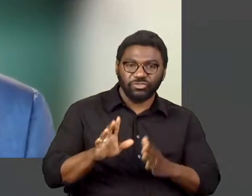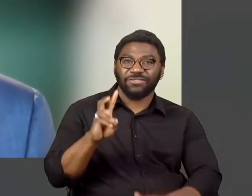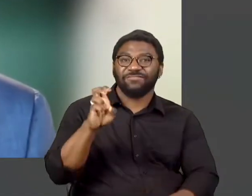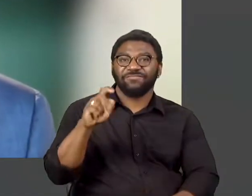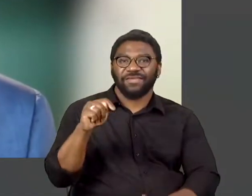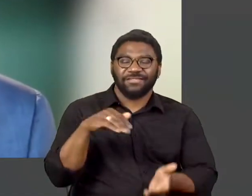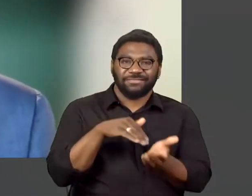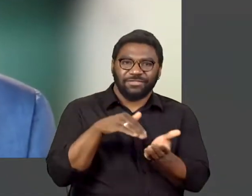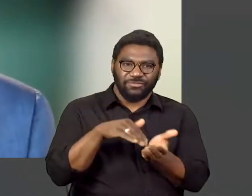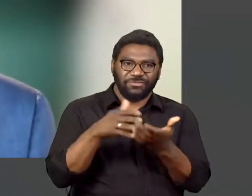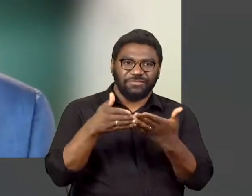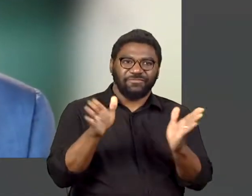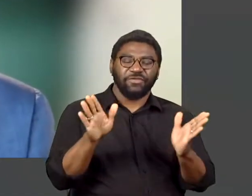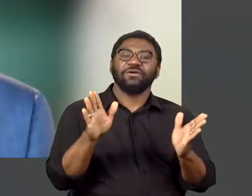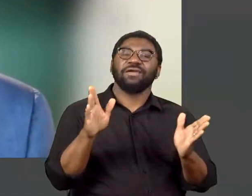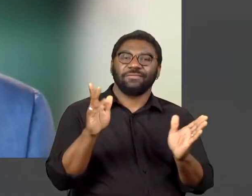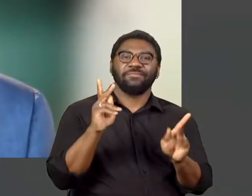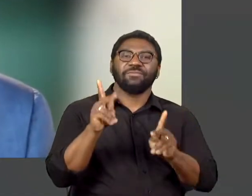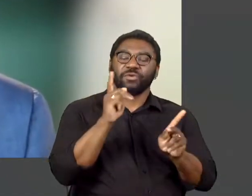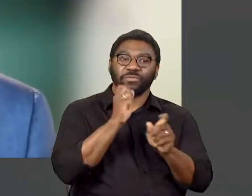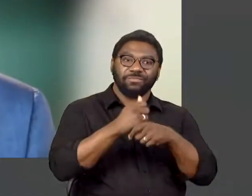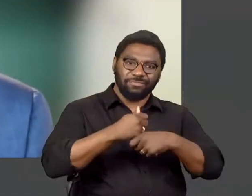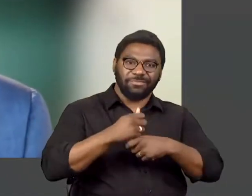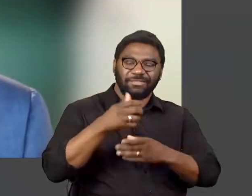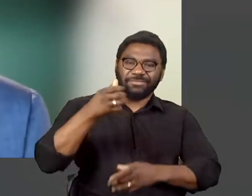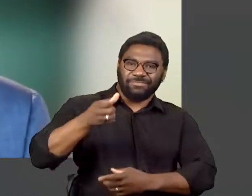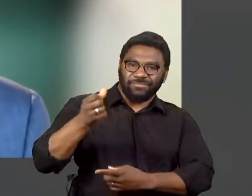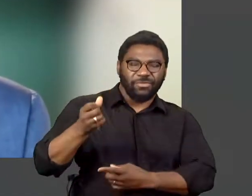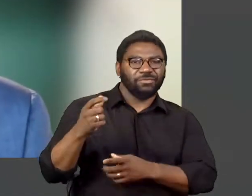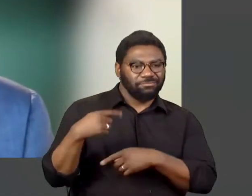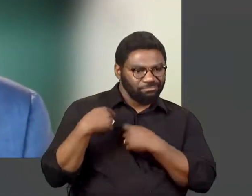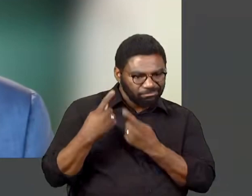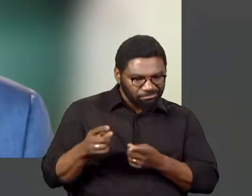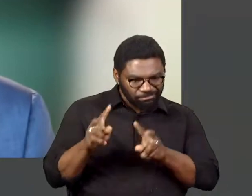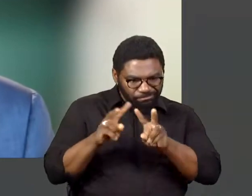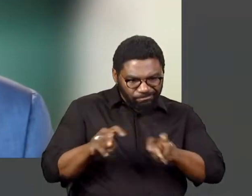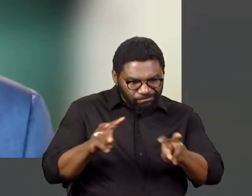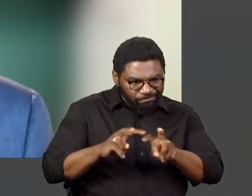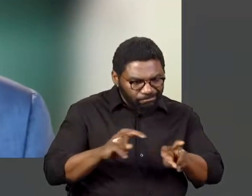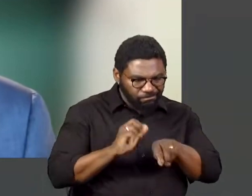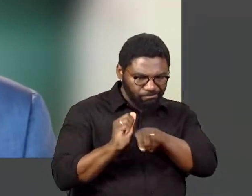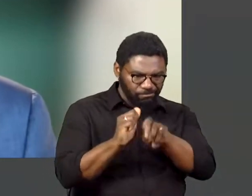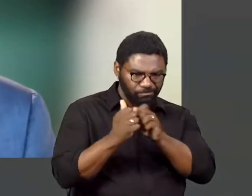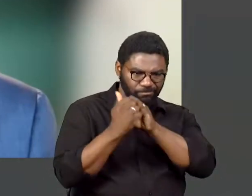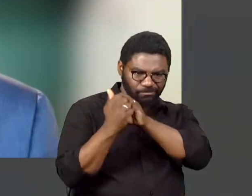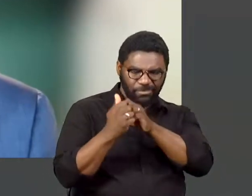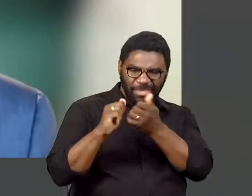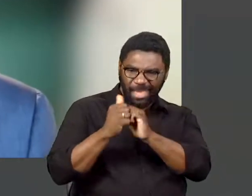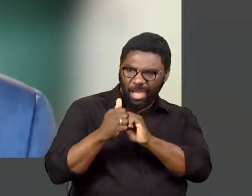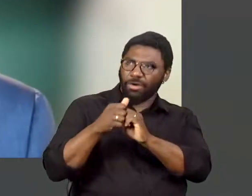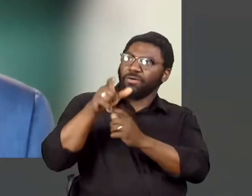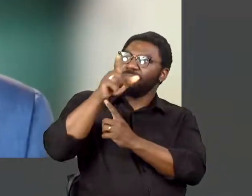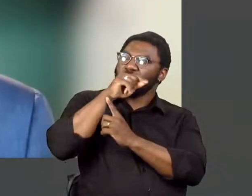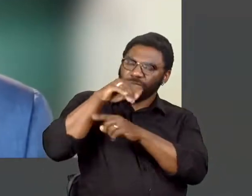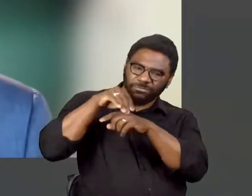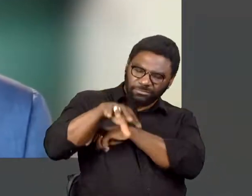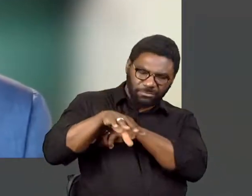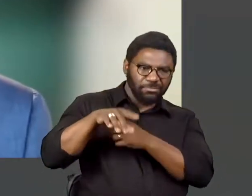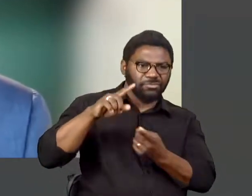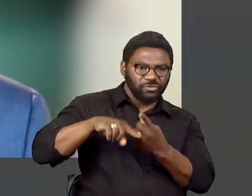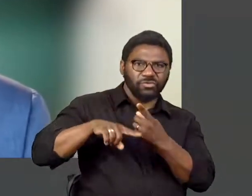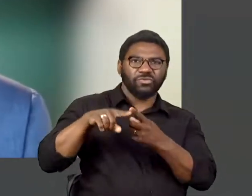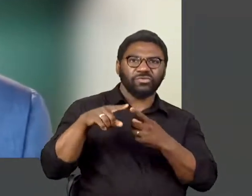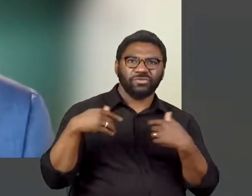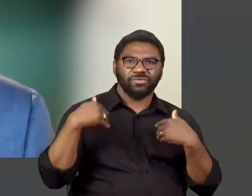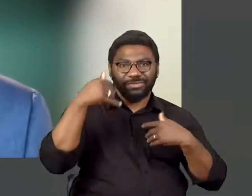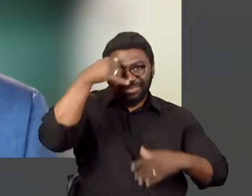producers have been working together to better understand how the disease moved from birds to cows, how it can spread within and between